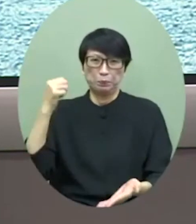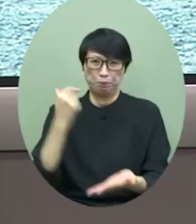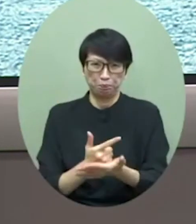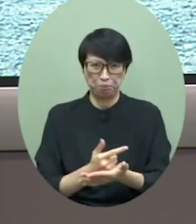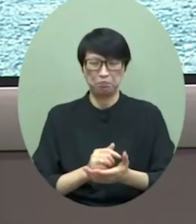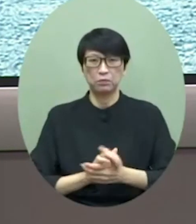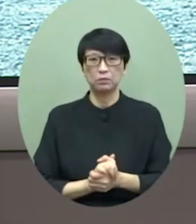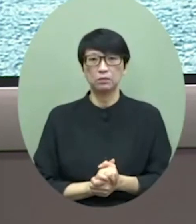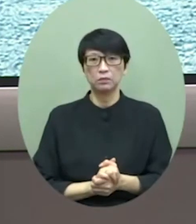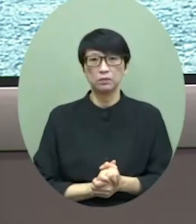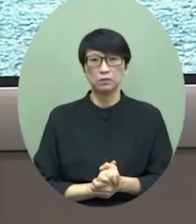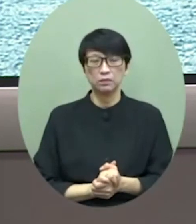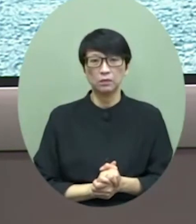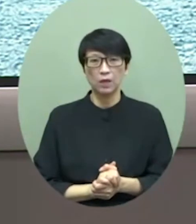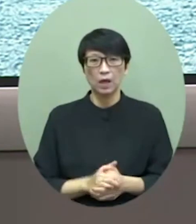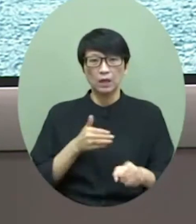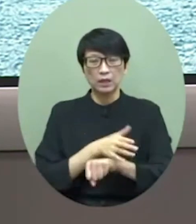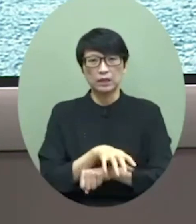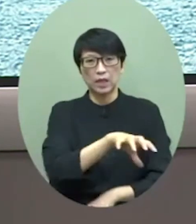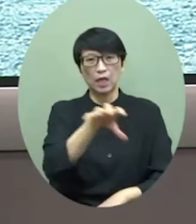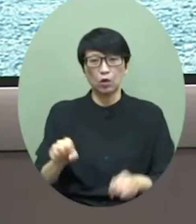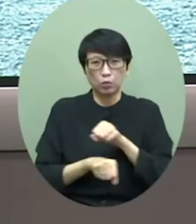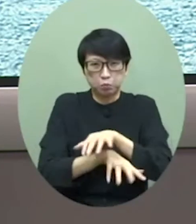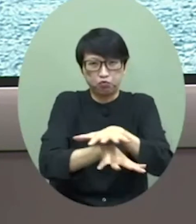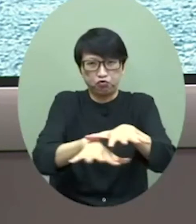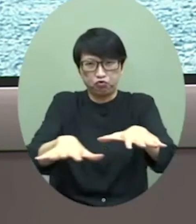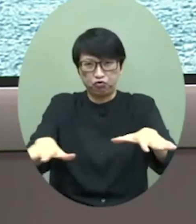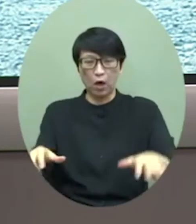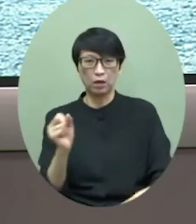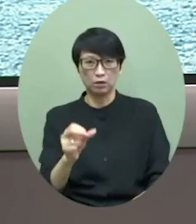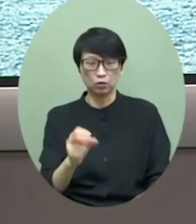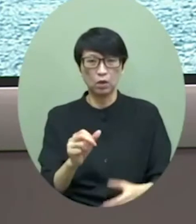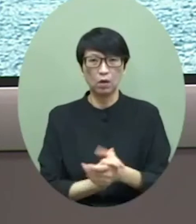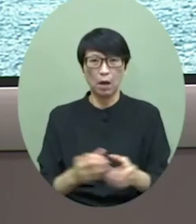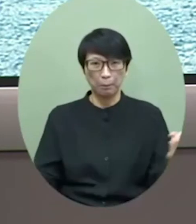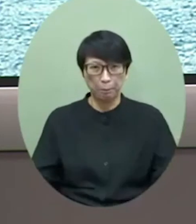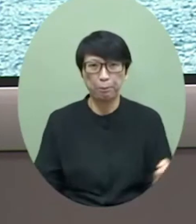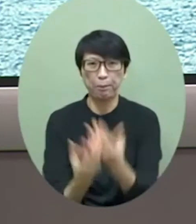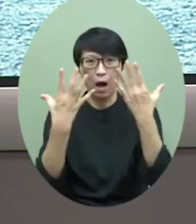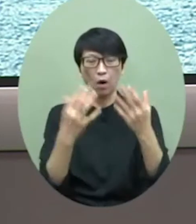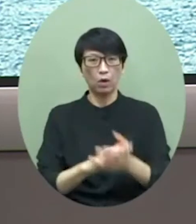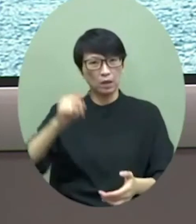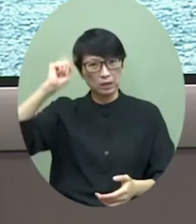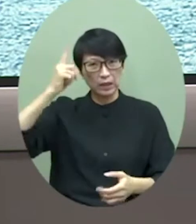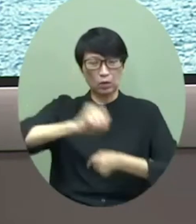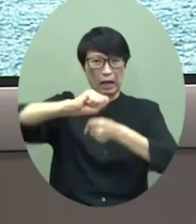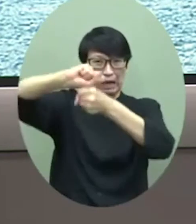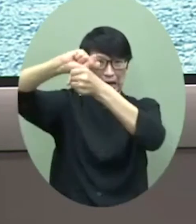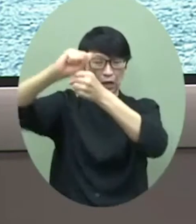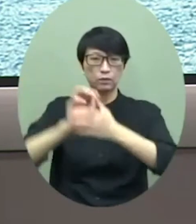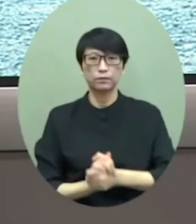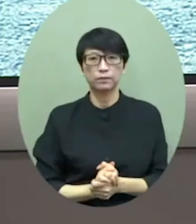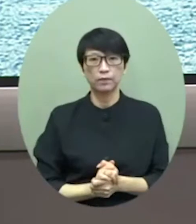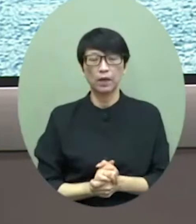2020, the epidemic is now at its worst, and we will see continuous spread in